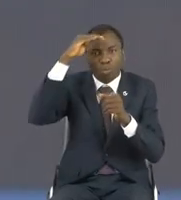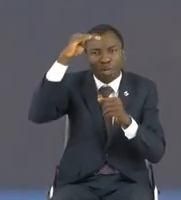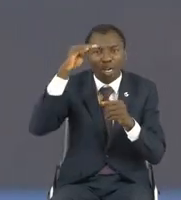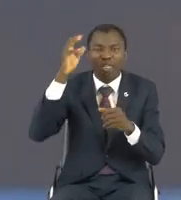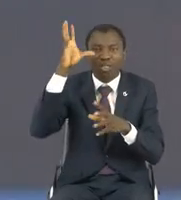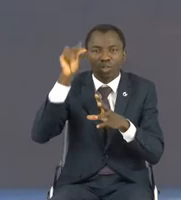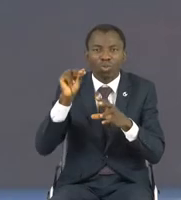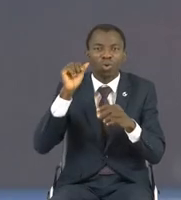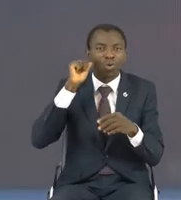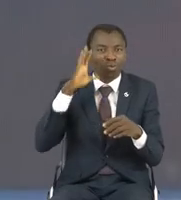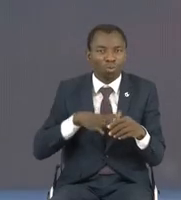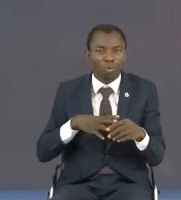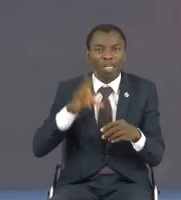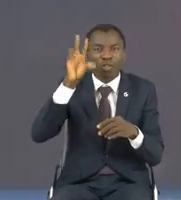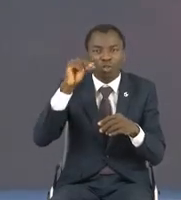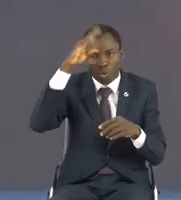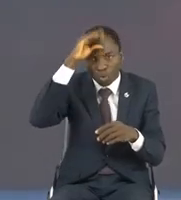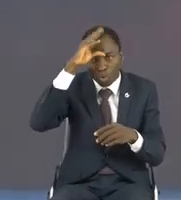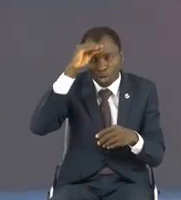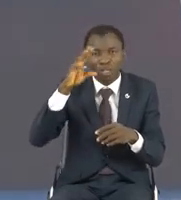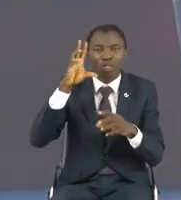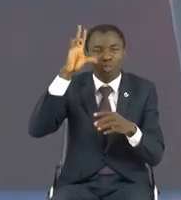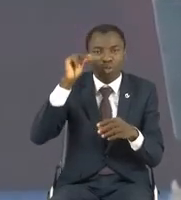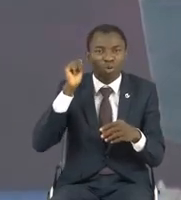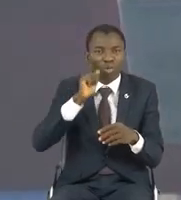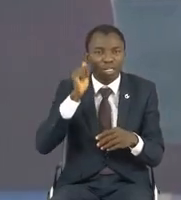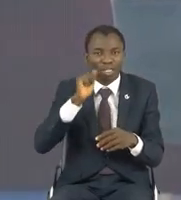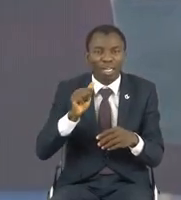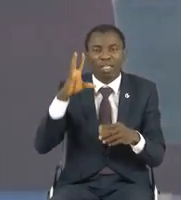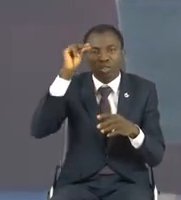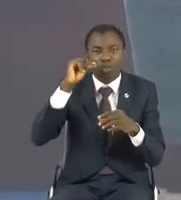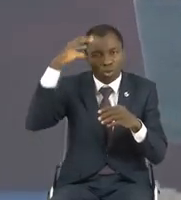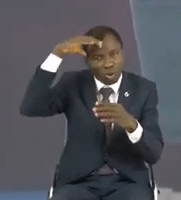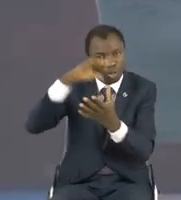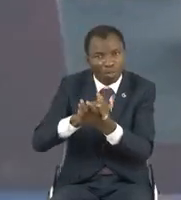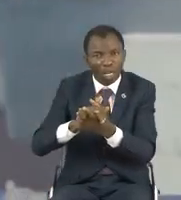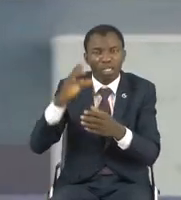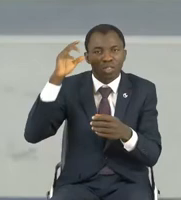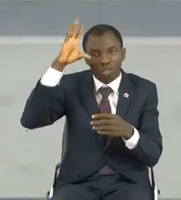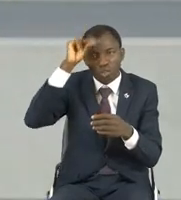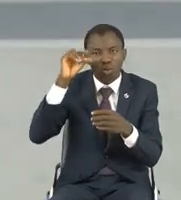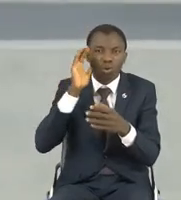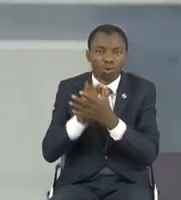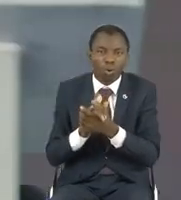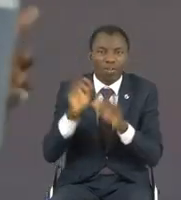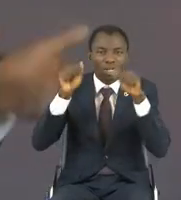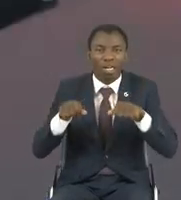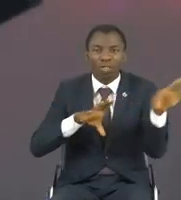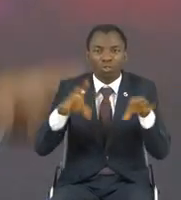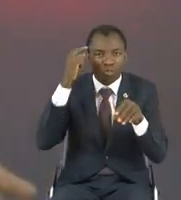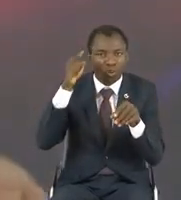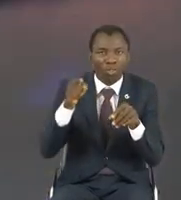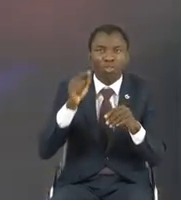woman, no boy, no girl, no husband, no wife can do for you. You